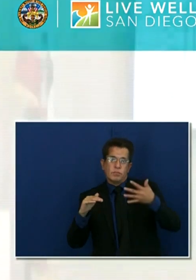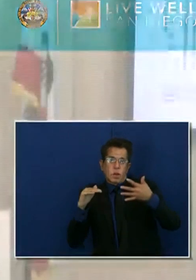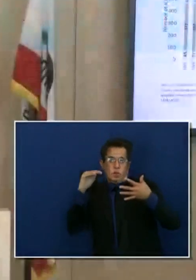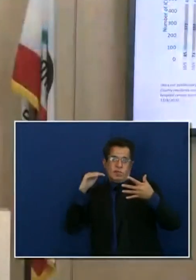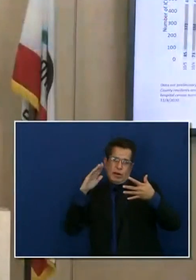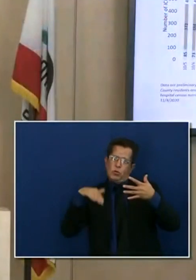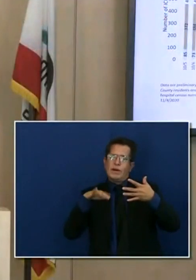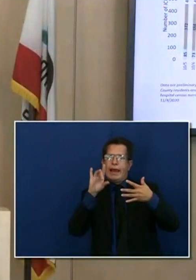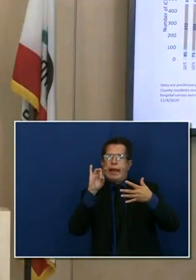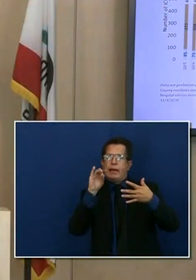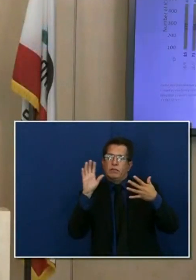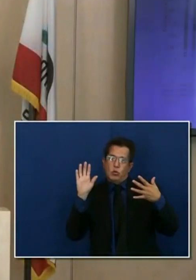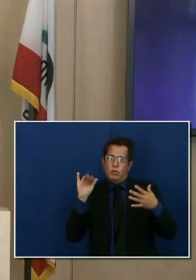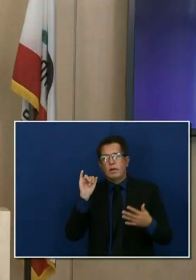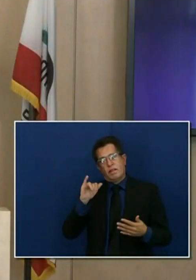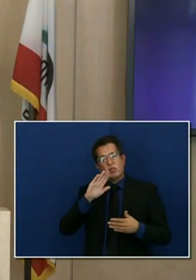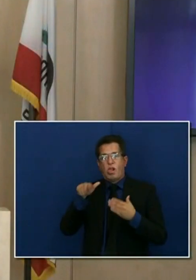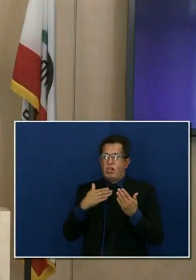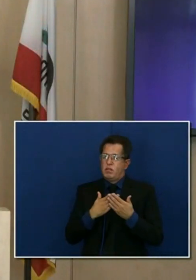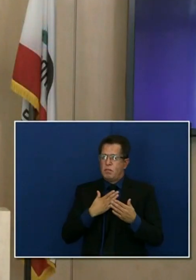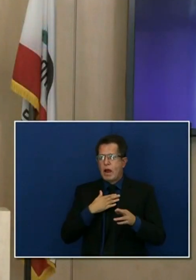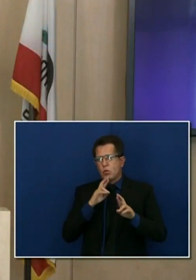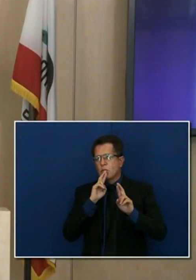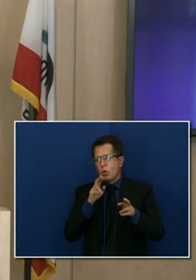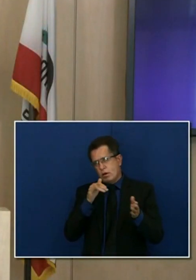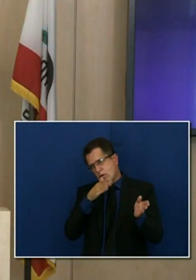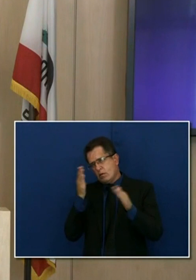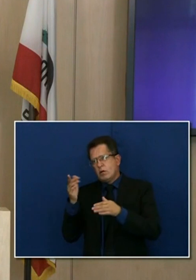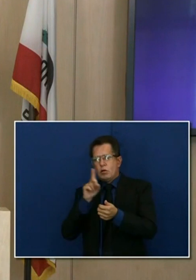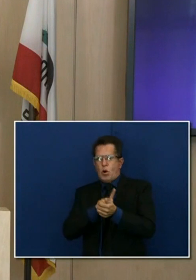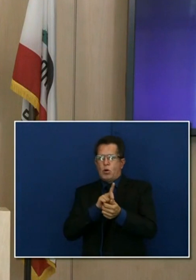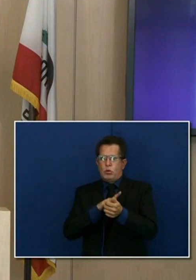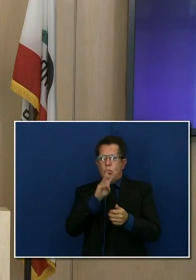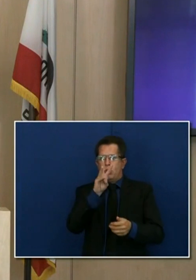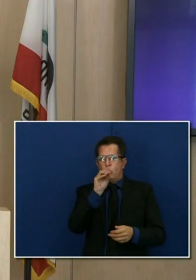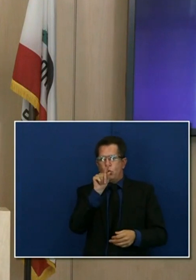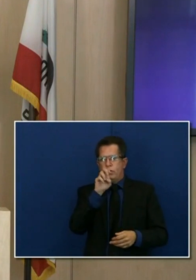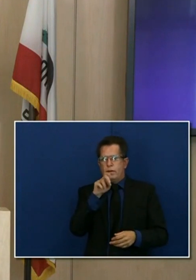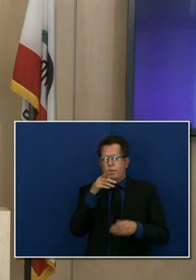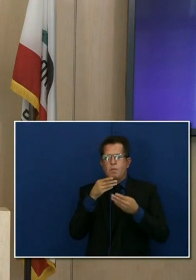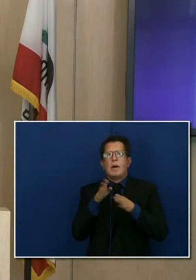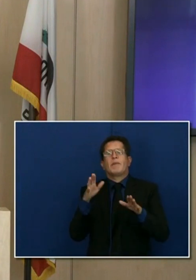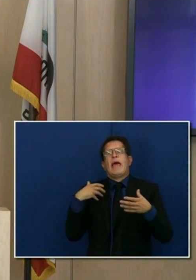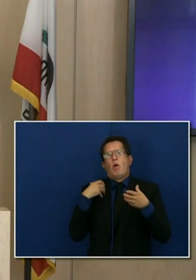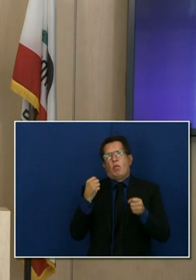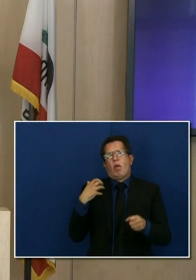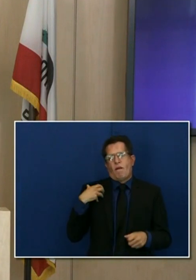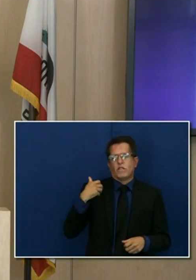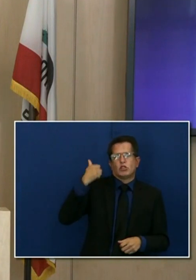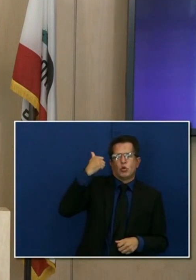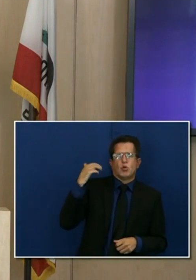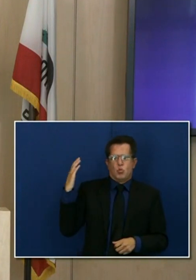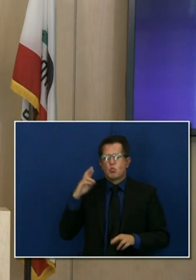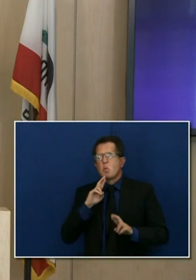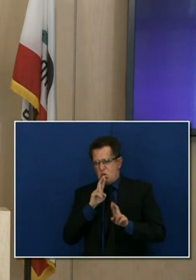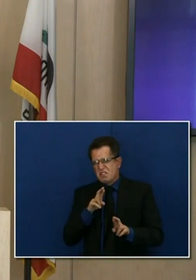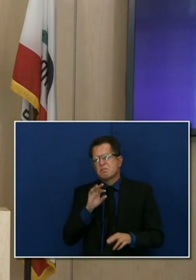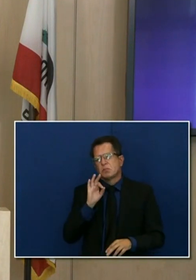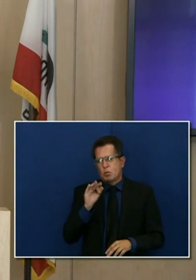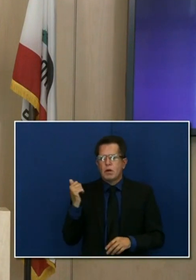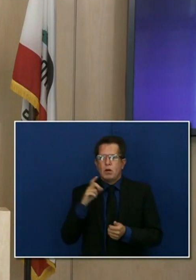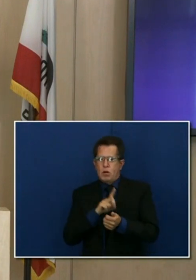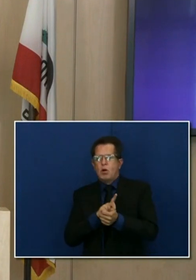That concludes my section of the report. I'll now turn it over to Dr. Wooten for a public health officer's update. Dr. Wooten will also be walking through